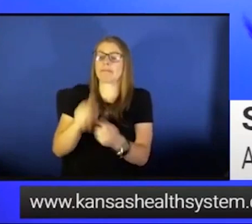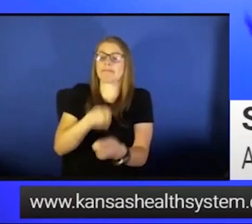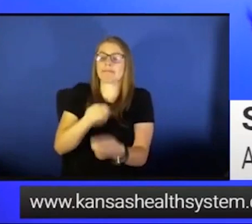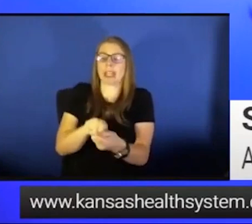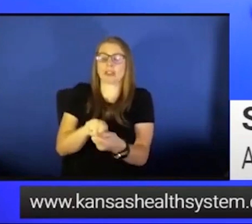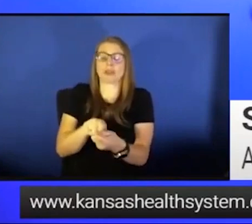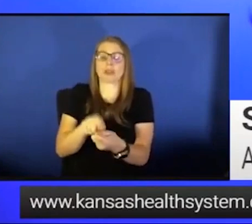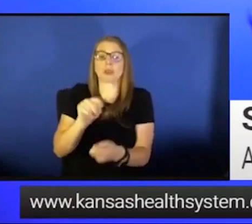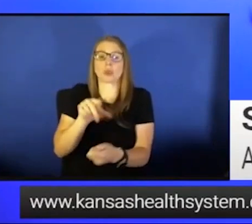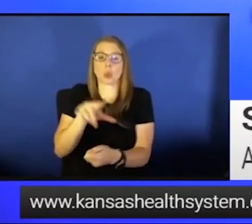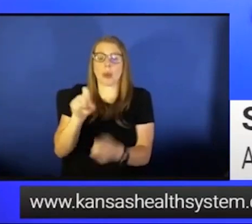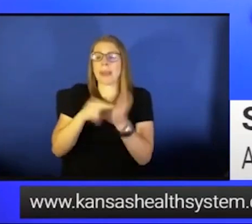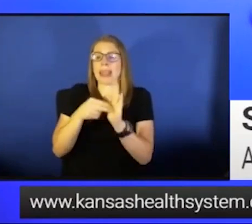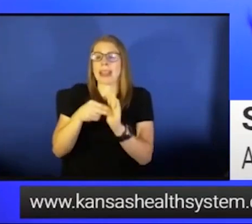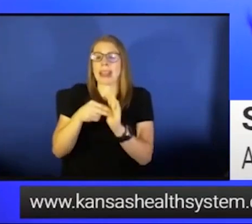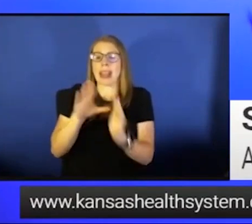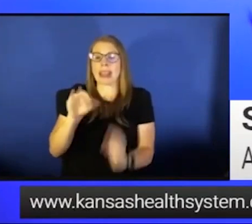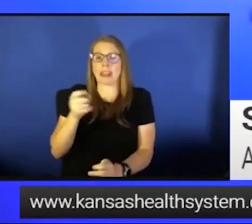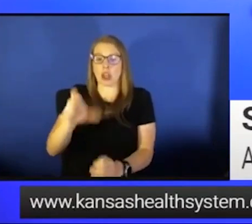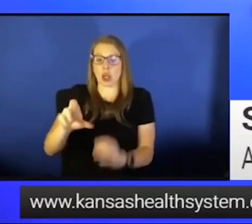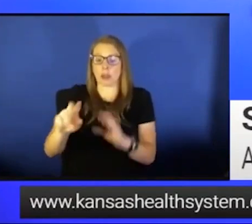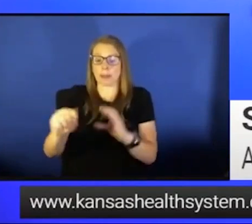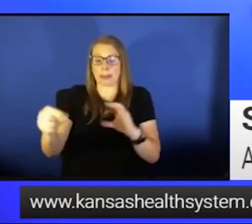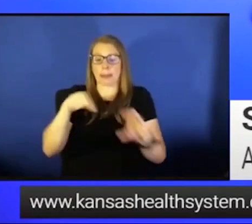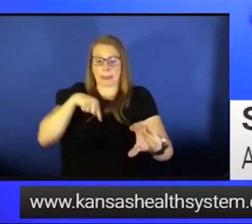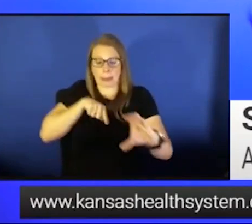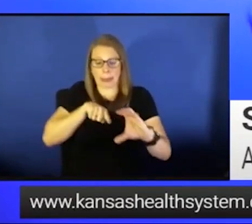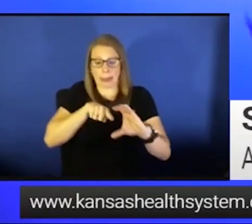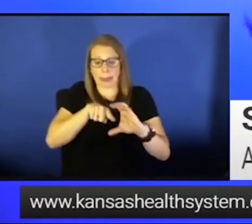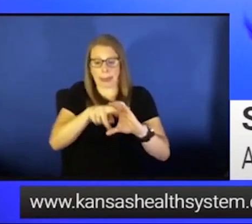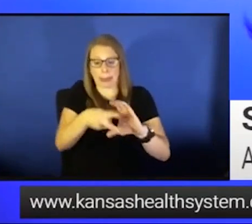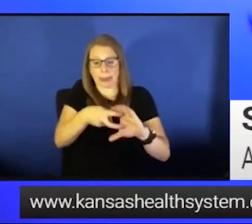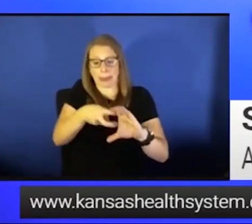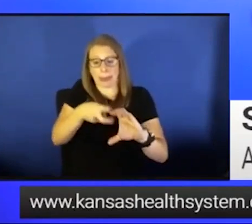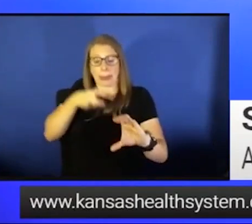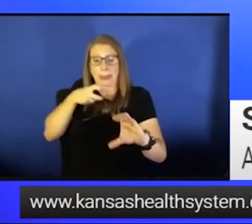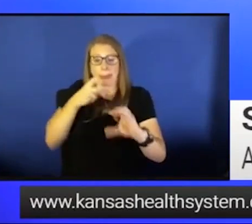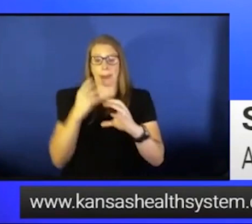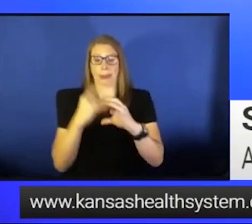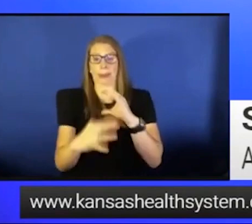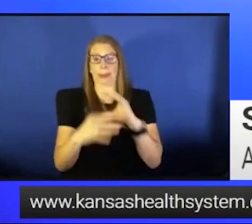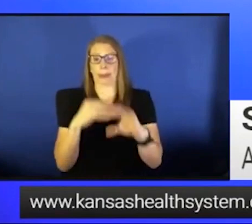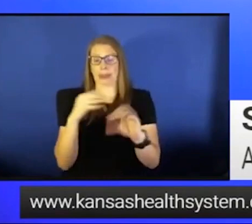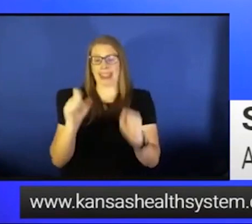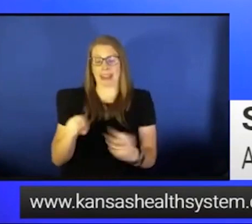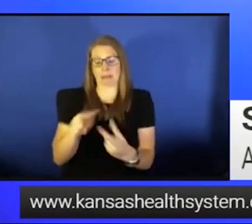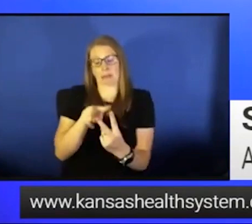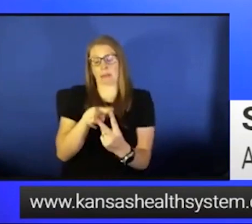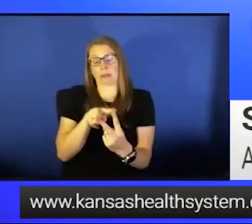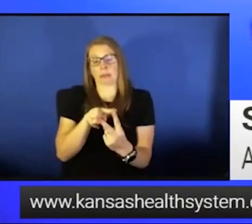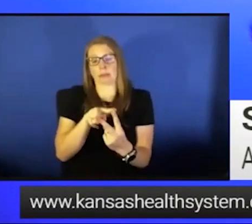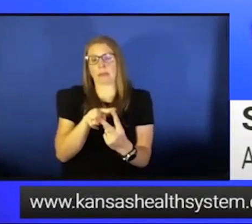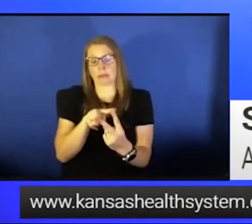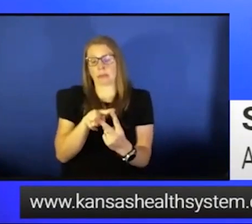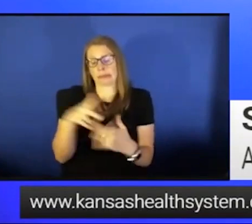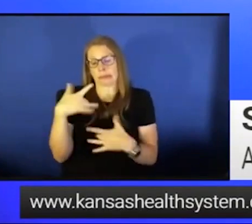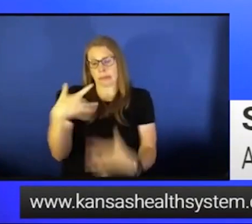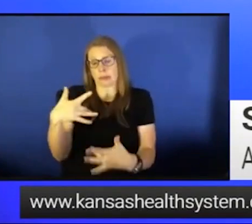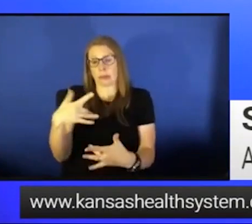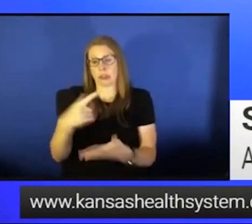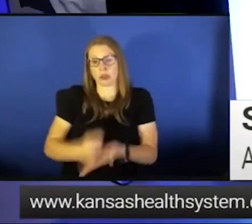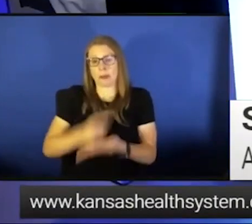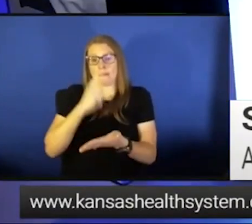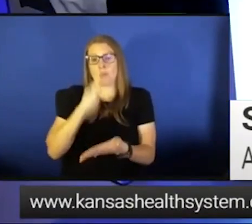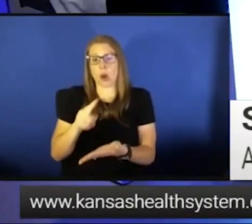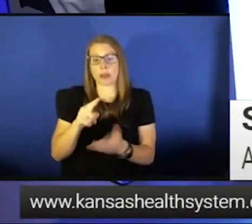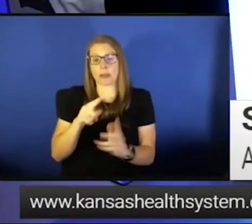to the location of the blocked vessel and remove the clot and restore blood flow. So those are the two kind of main treatments for ischemic And stroke. those are